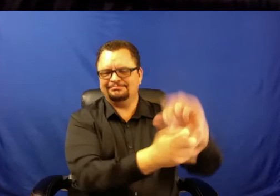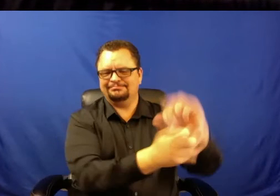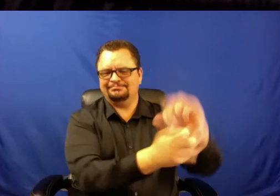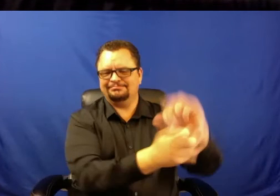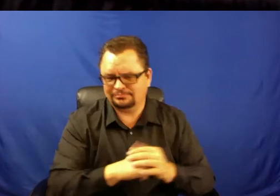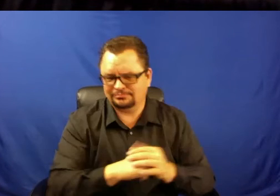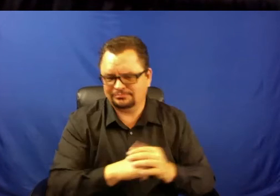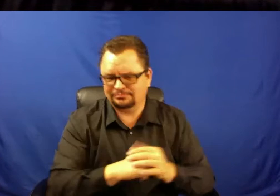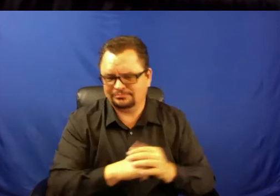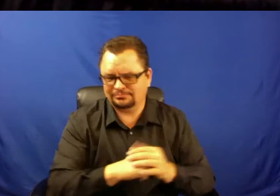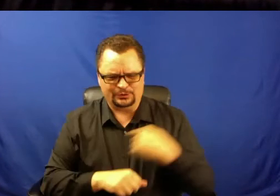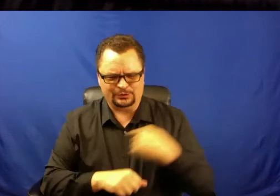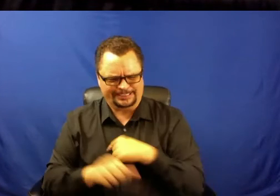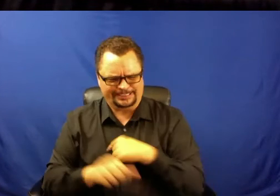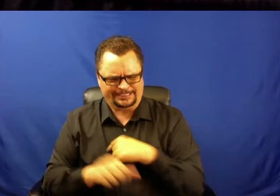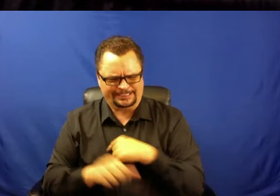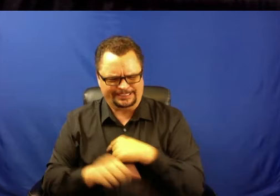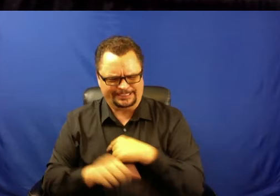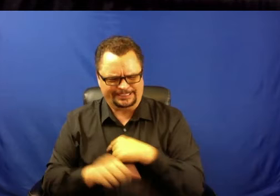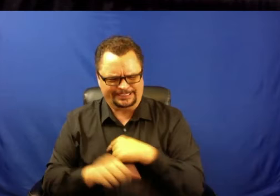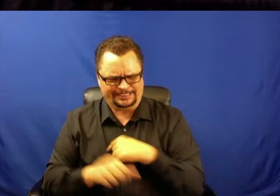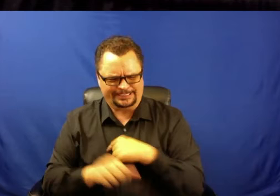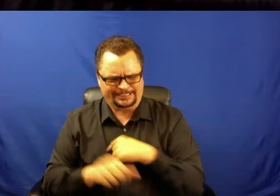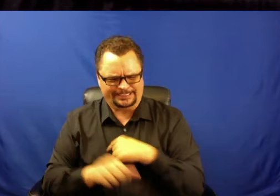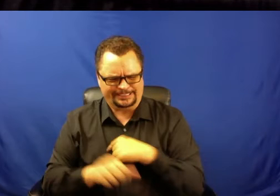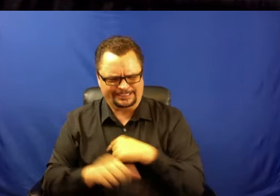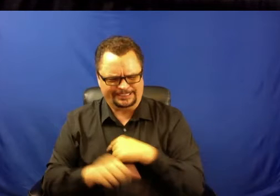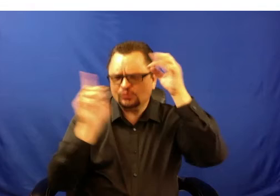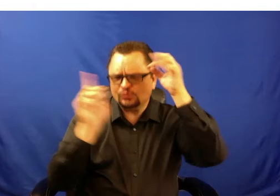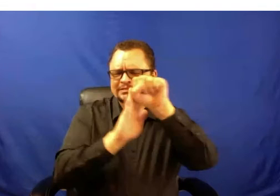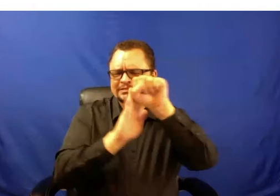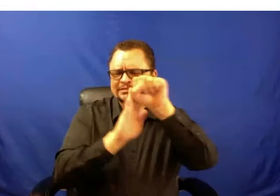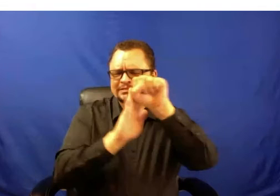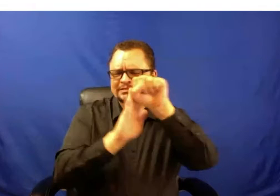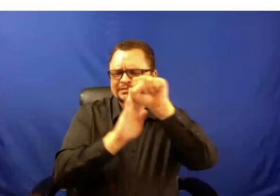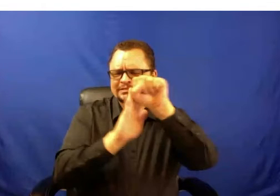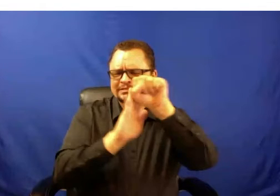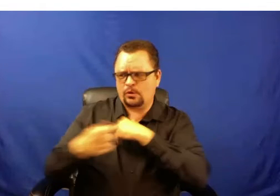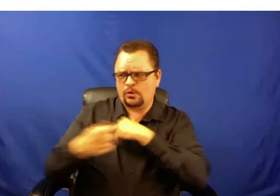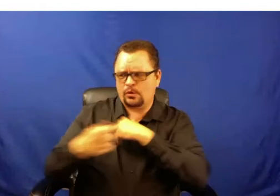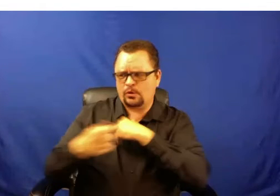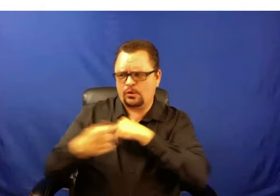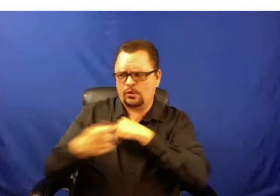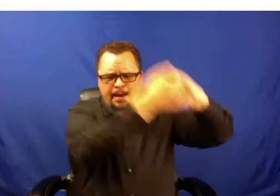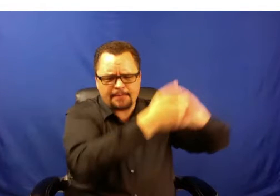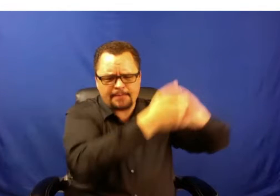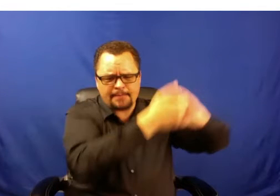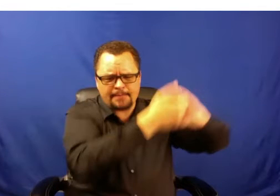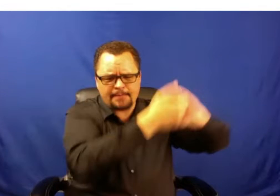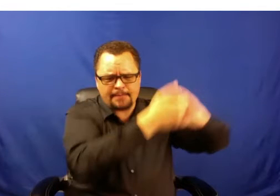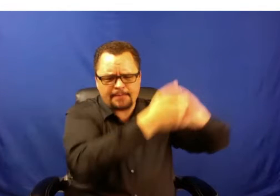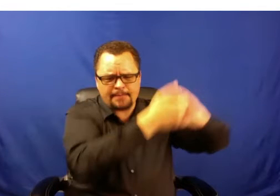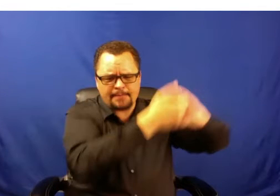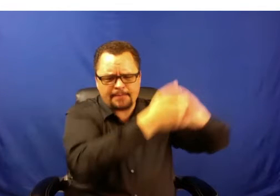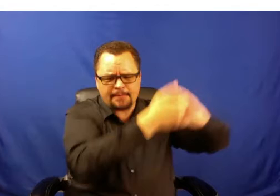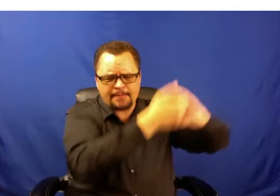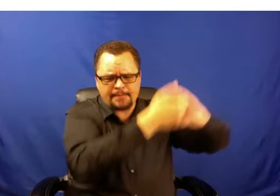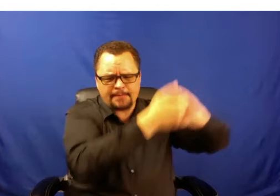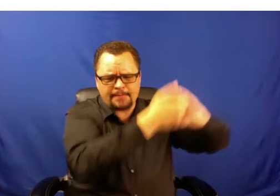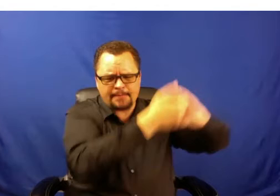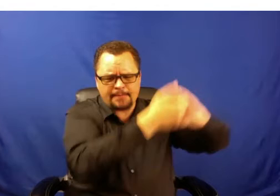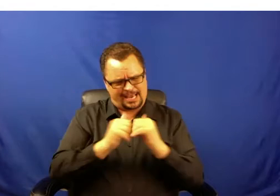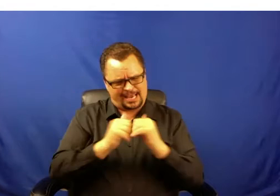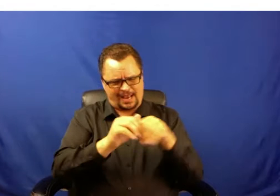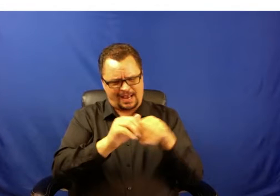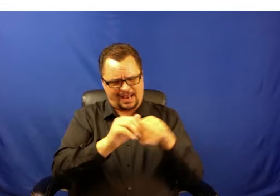and local partners to expand critical access to resources. And that's where we spend a lot of our time to